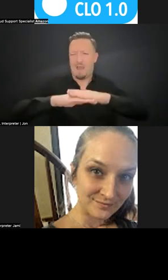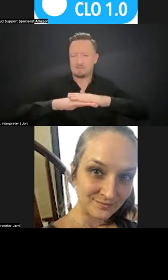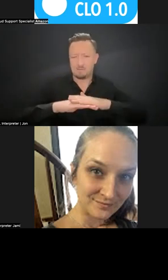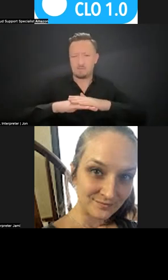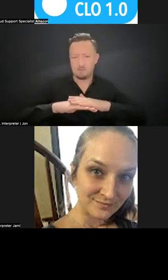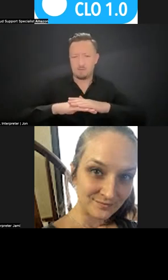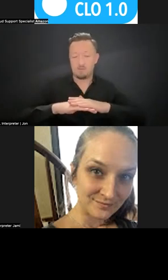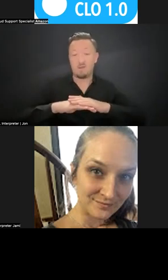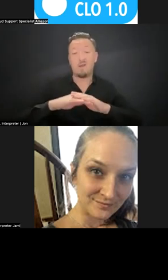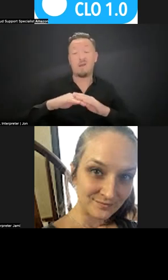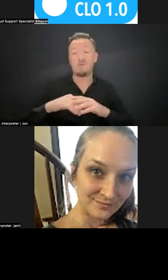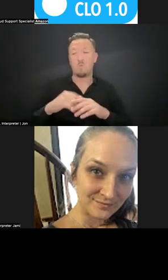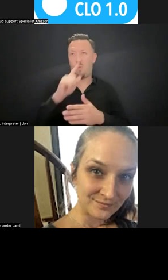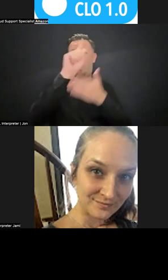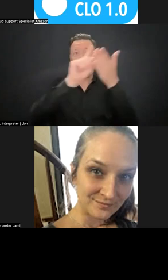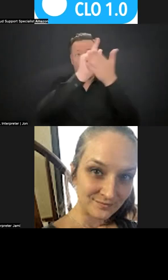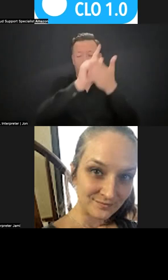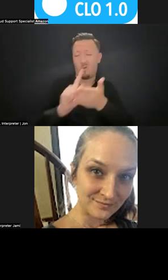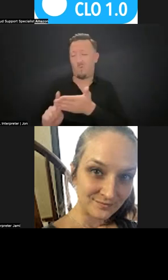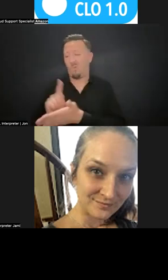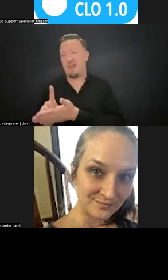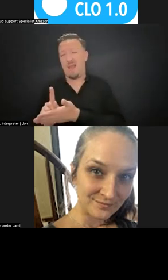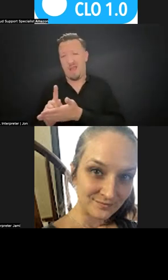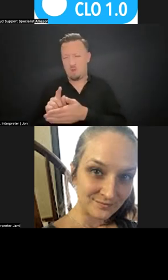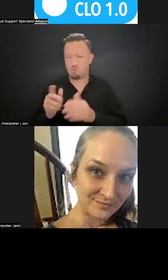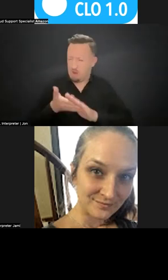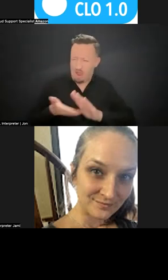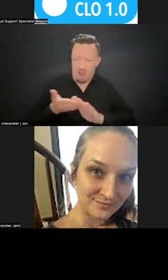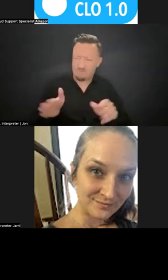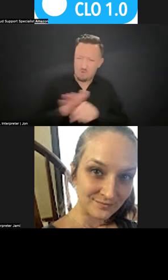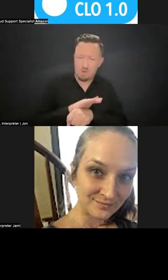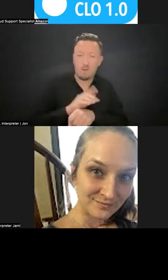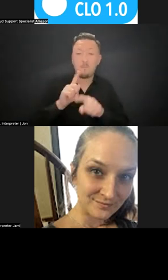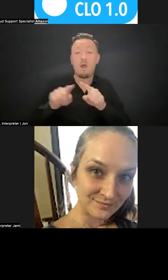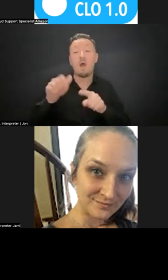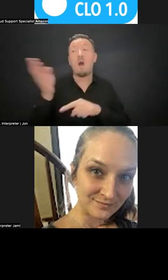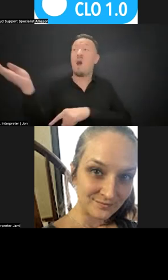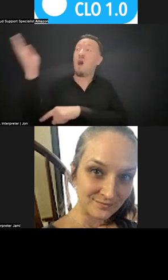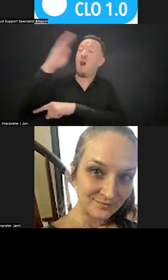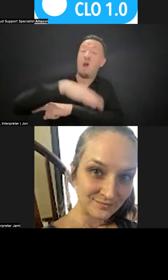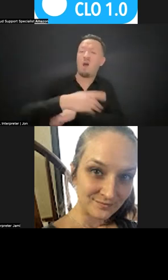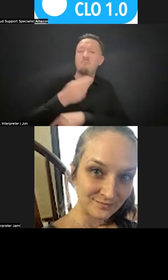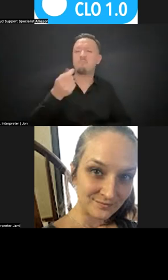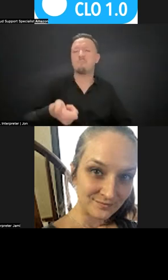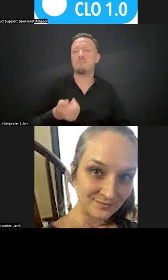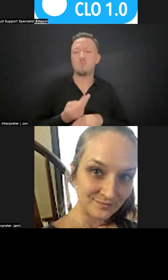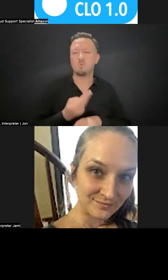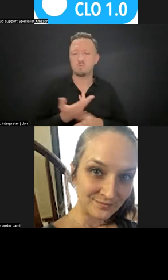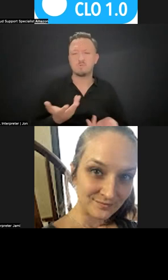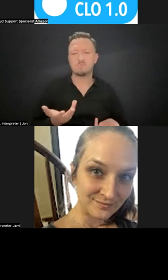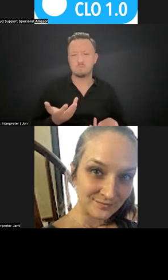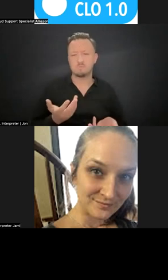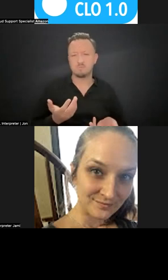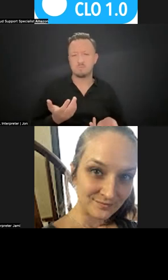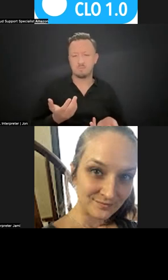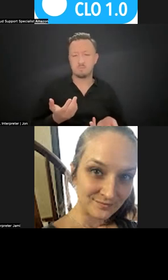time, we are not really using it, and we're very limited usage is happening. So